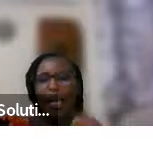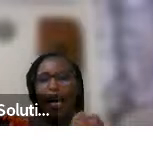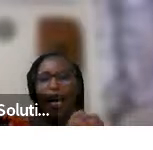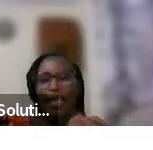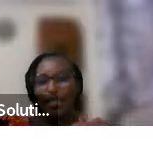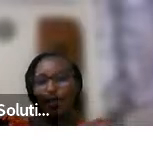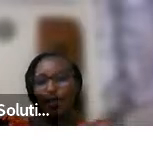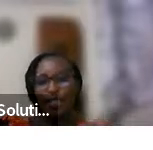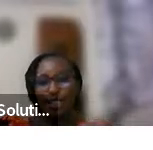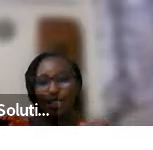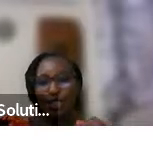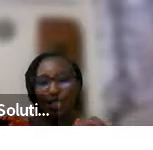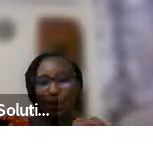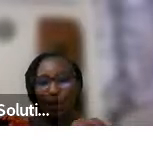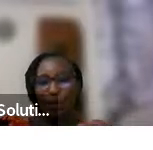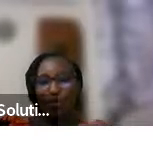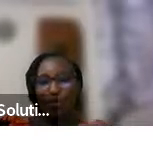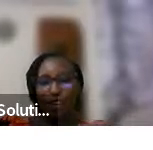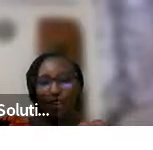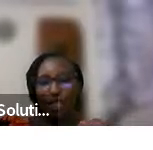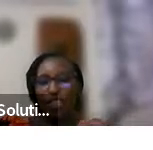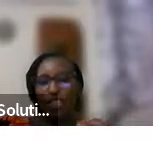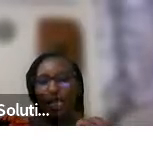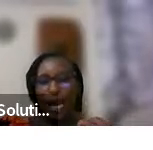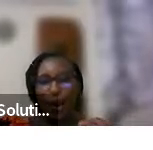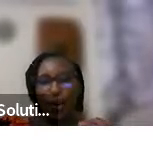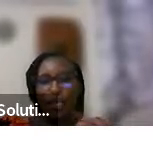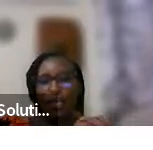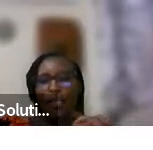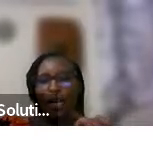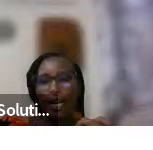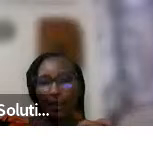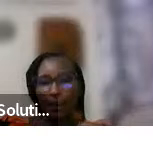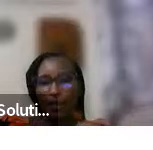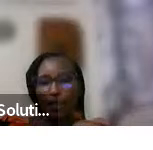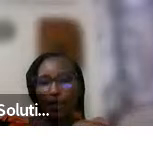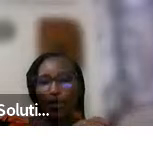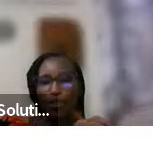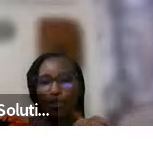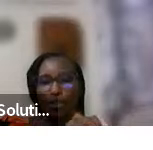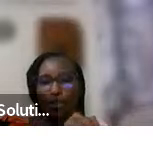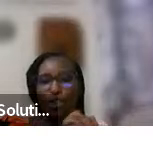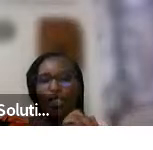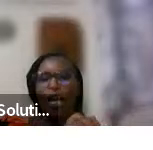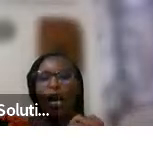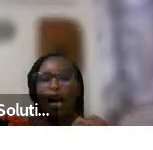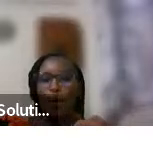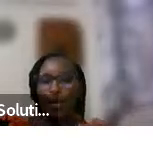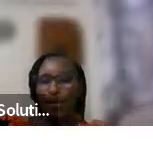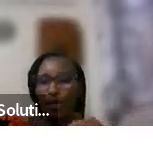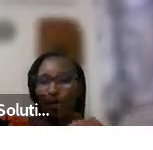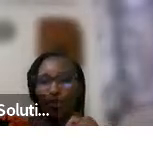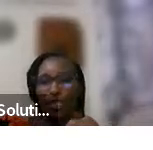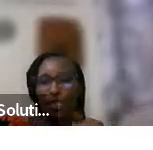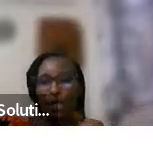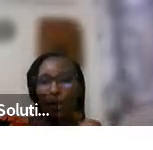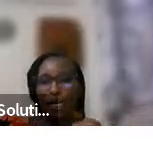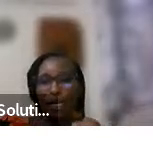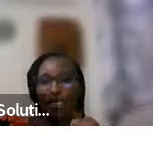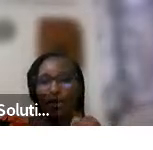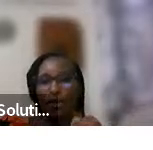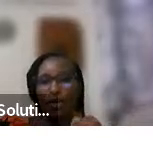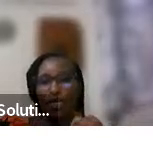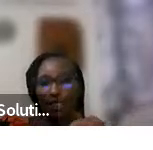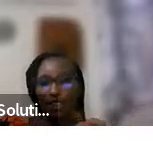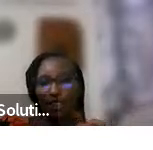us. This conversation will be very rich in how we can come up with our own solutions, how we can become strategic